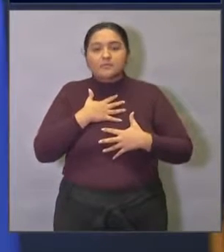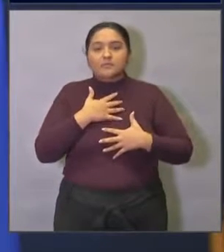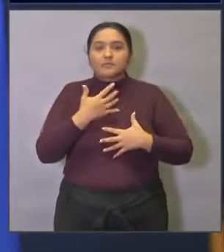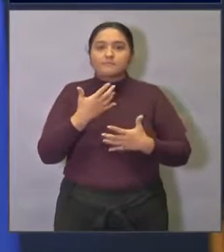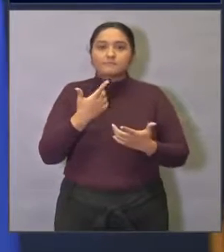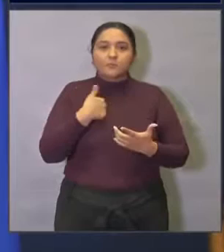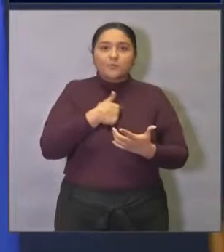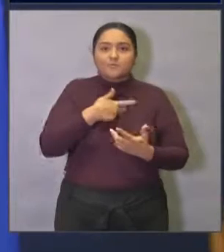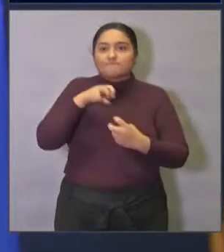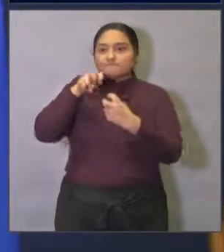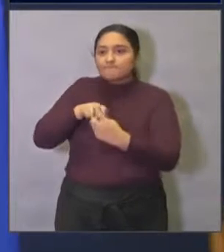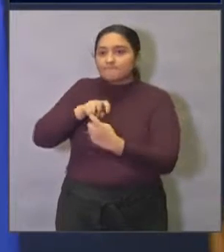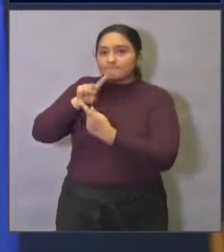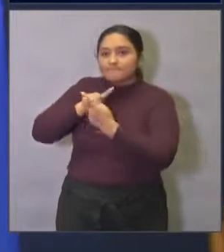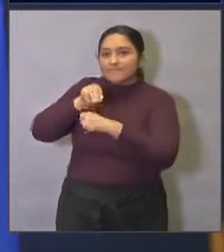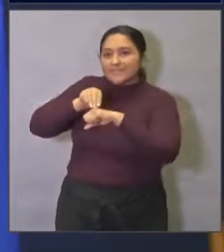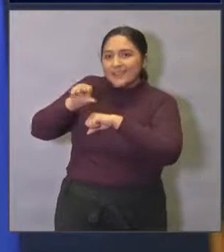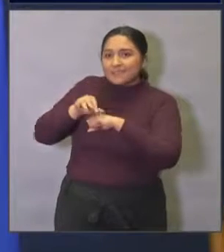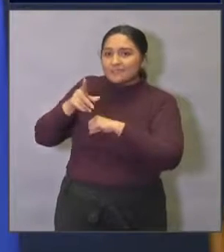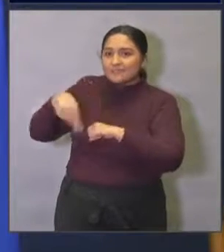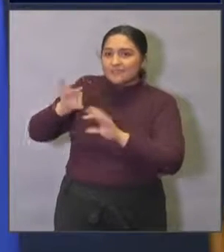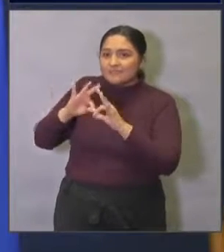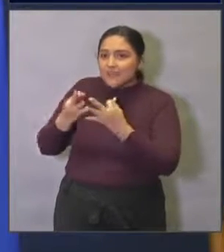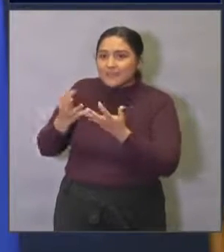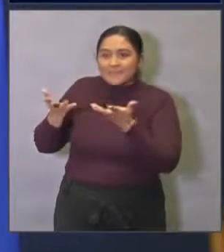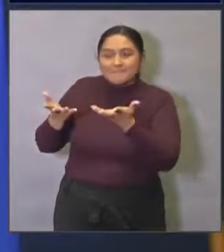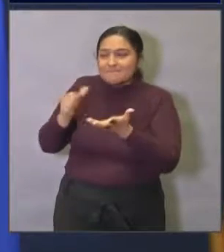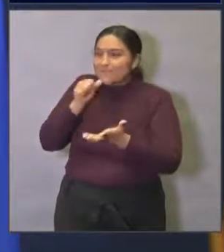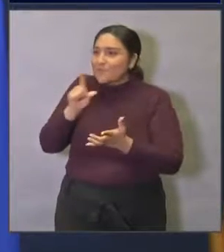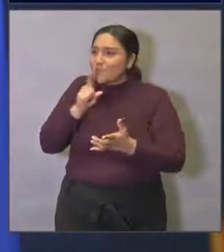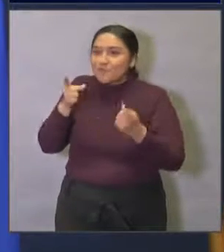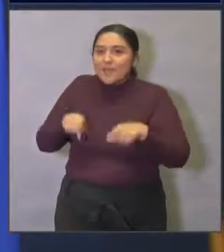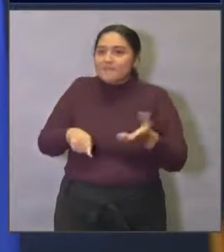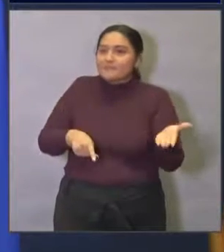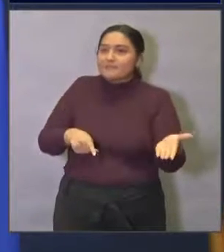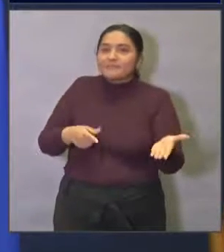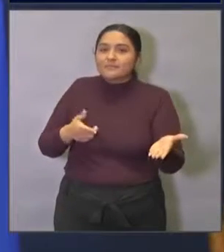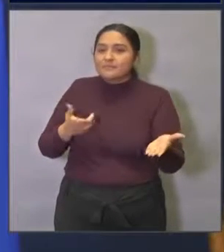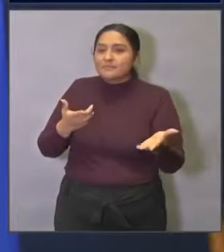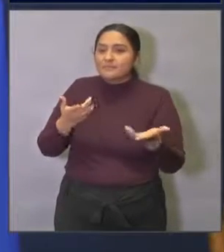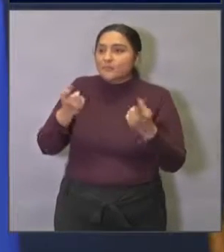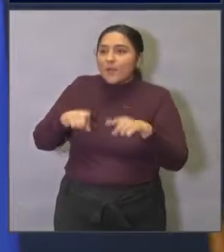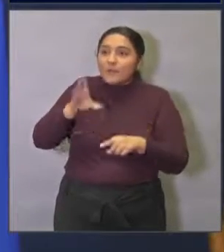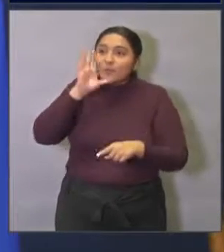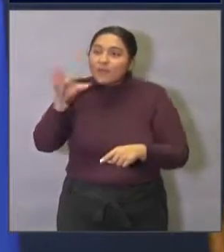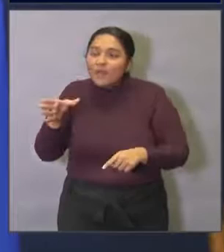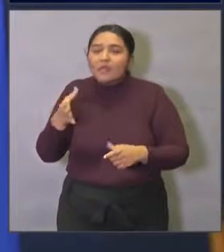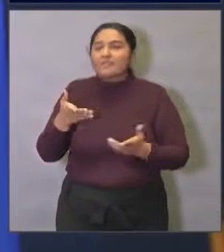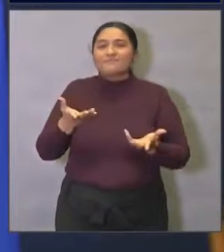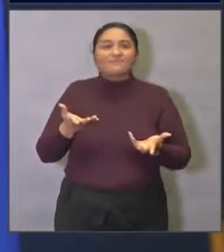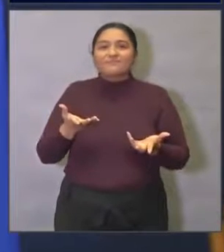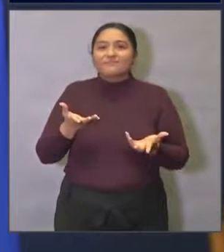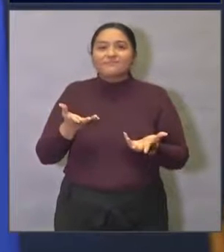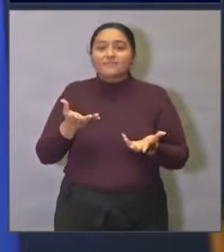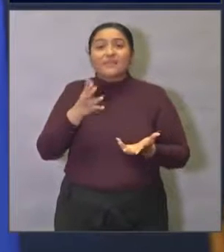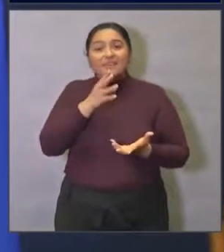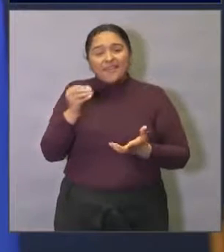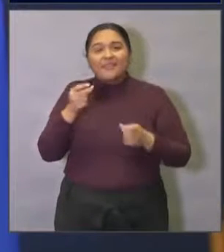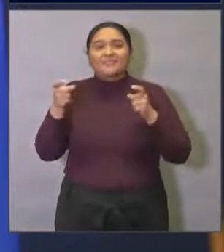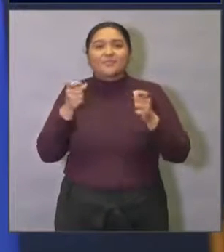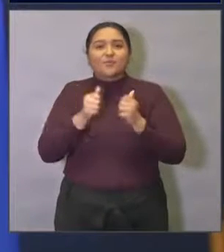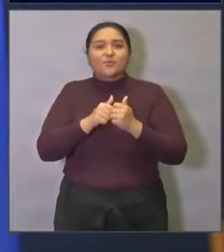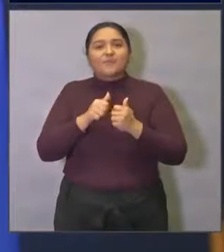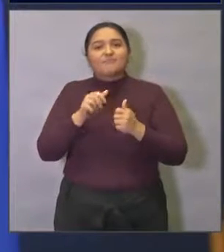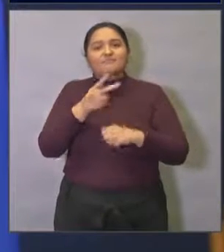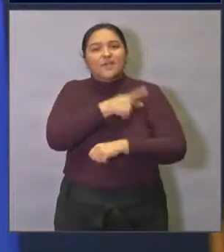family members with some uncertainty as to what might happen to their loved ones, and we have dealt with death of patients as well.